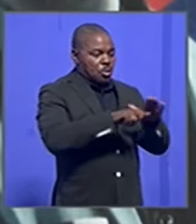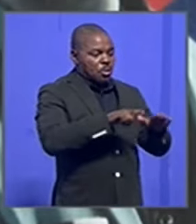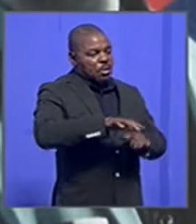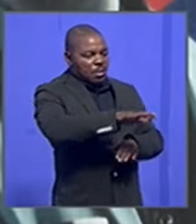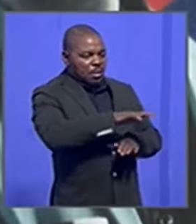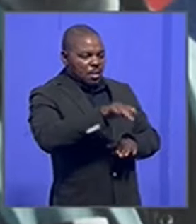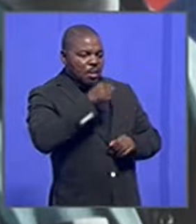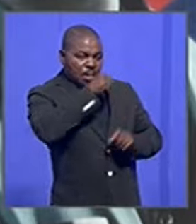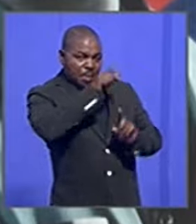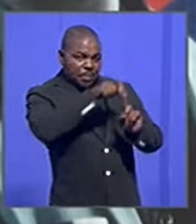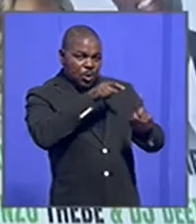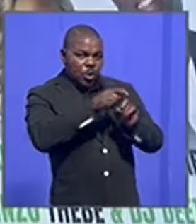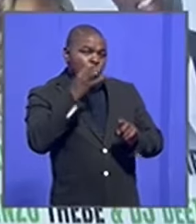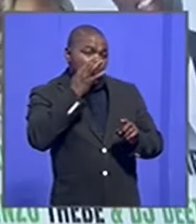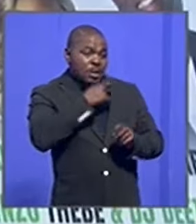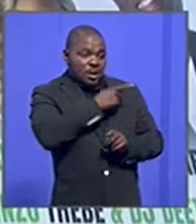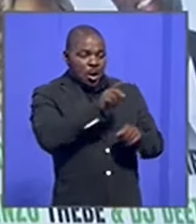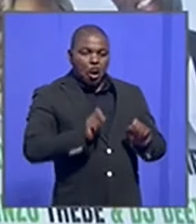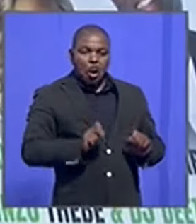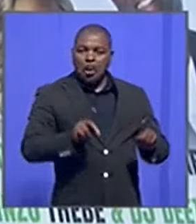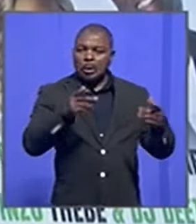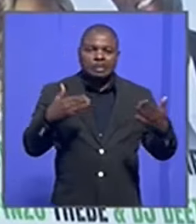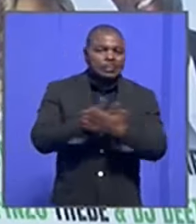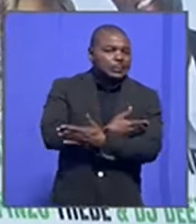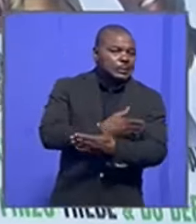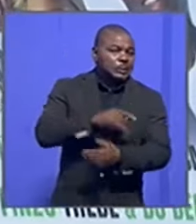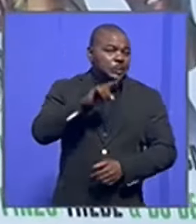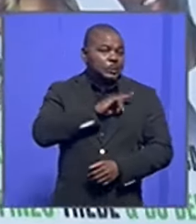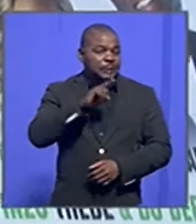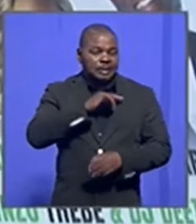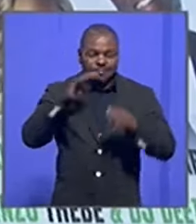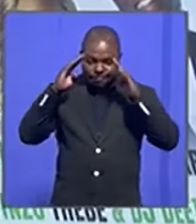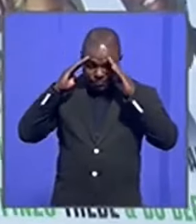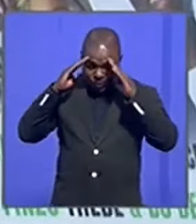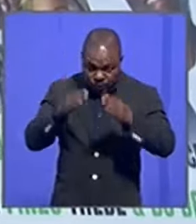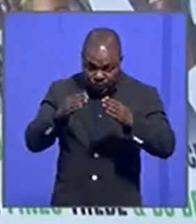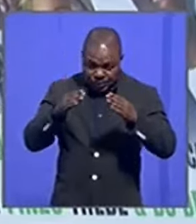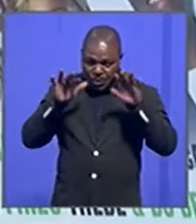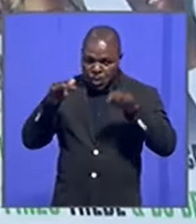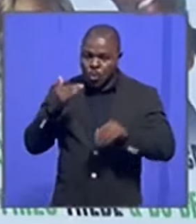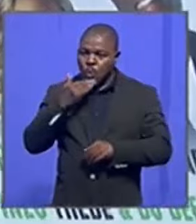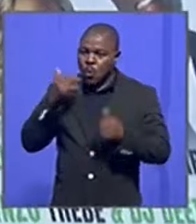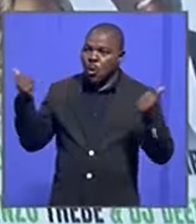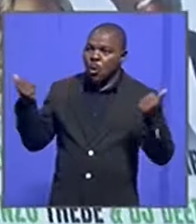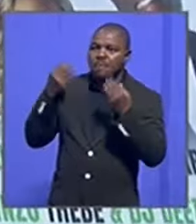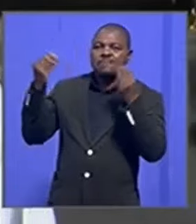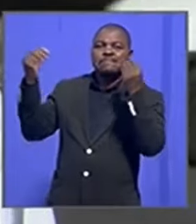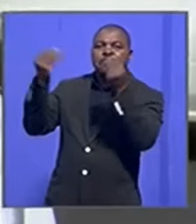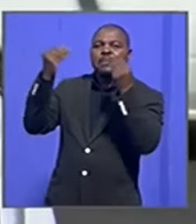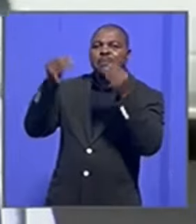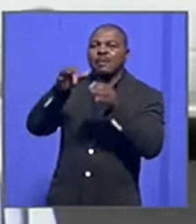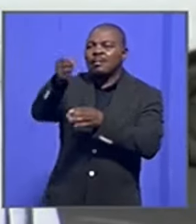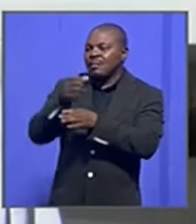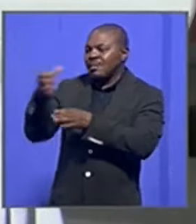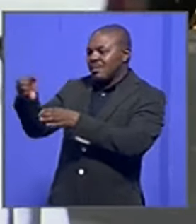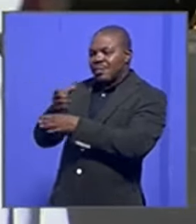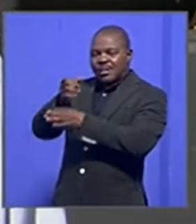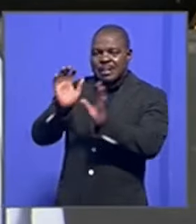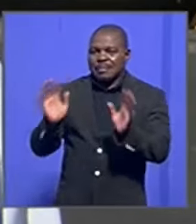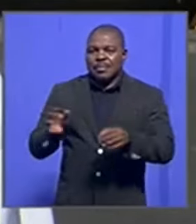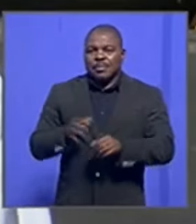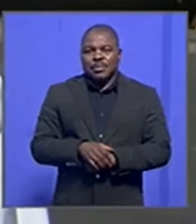baopedi ba selegae ba latlhegelwa ke ditshono ka gonne go tsepa methata mo baopeding ba ba nang le maina a magolo. A re se ka lebala gore